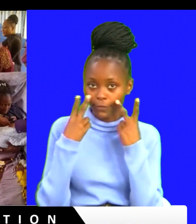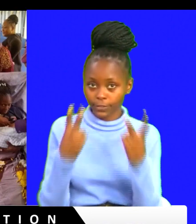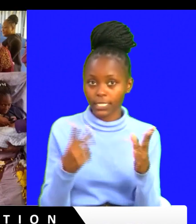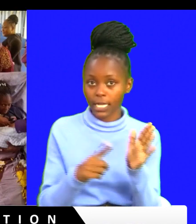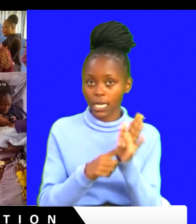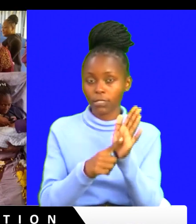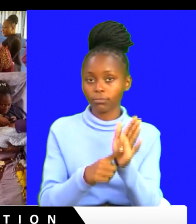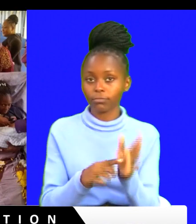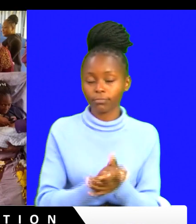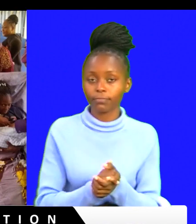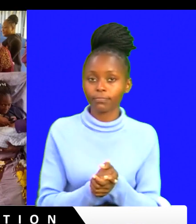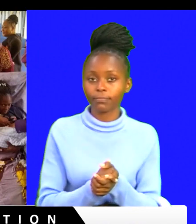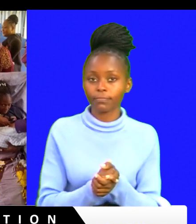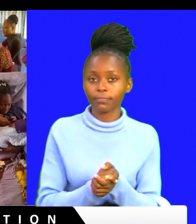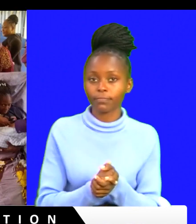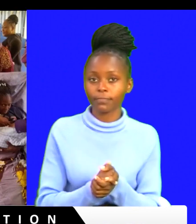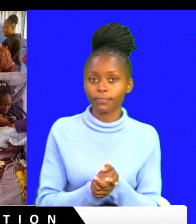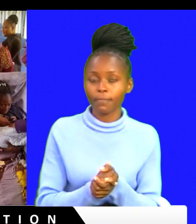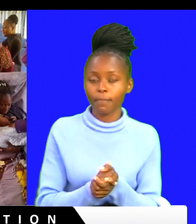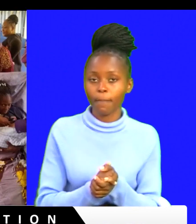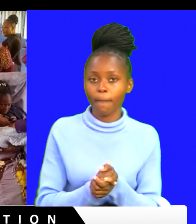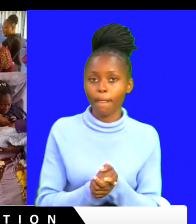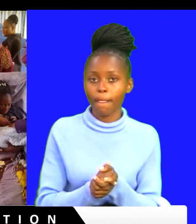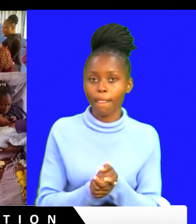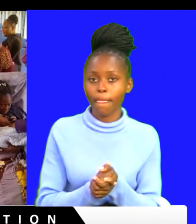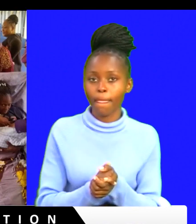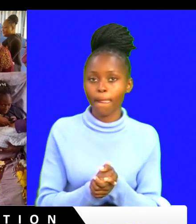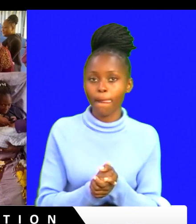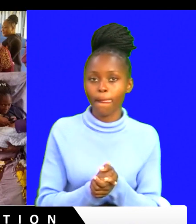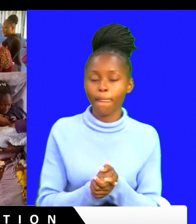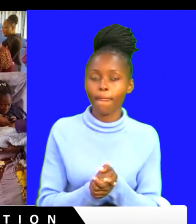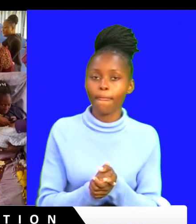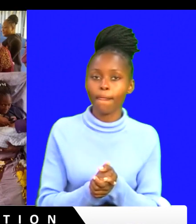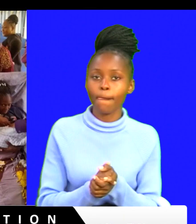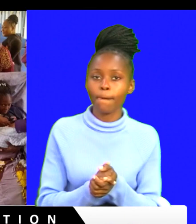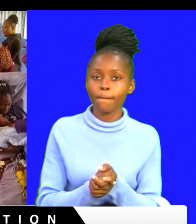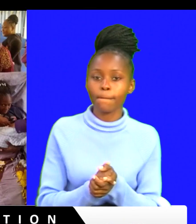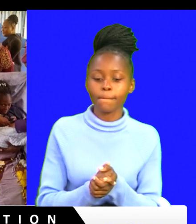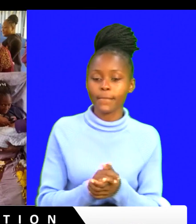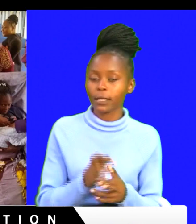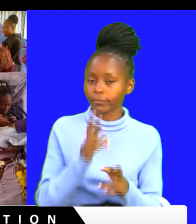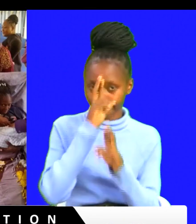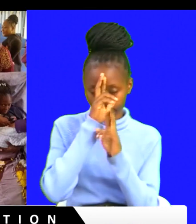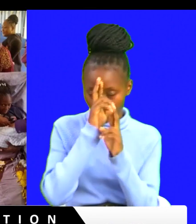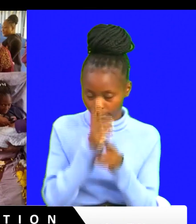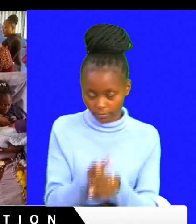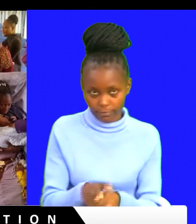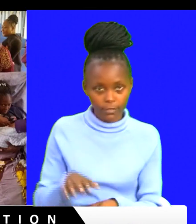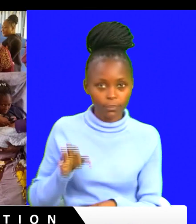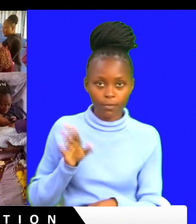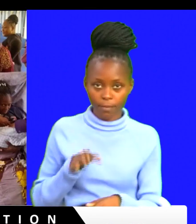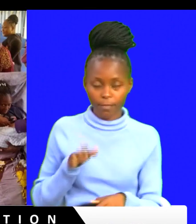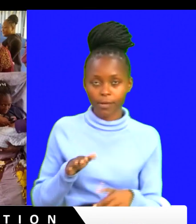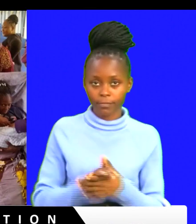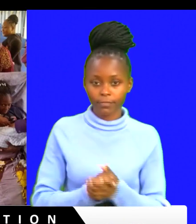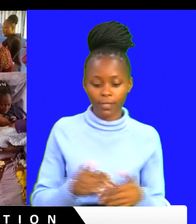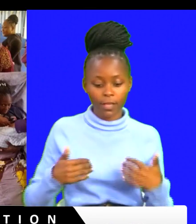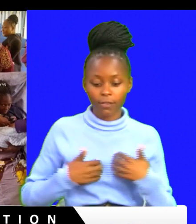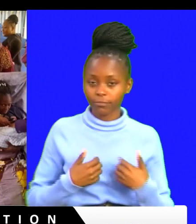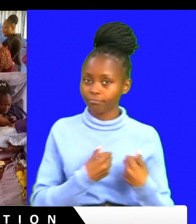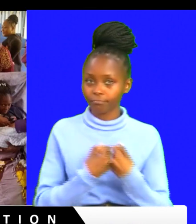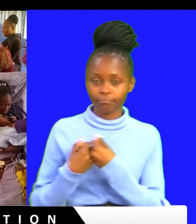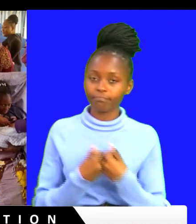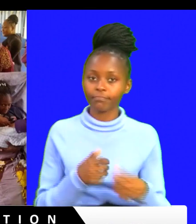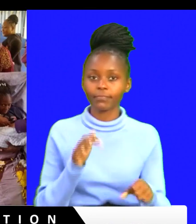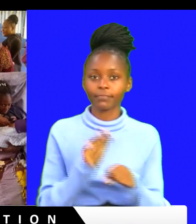screen of this person who actually gave birth. So guys, let's respect these women. We go through a lot. Stories zenye tumesikia kwa